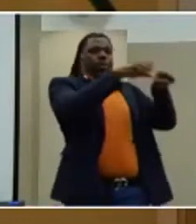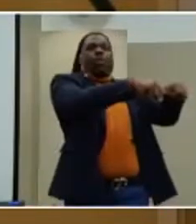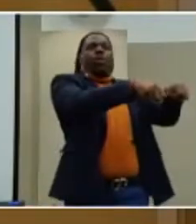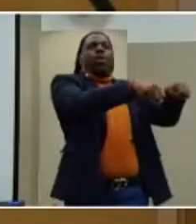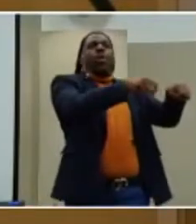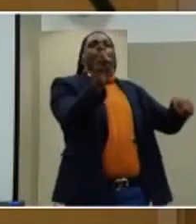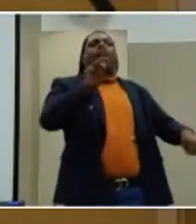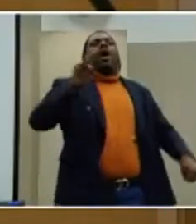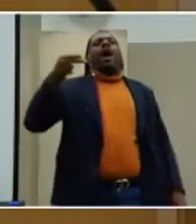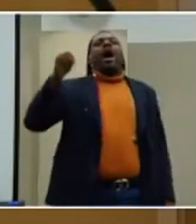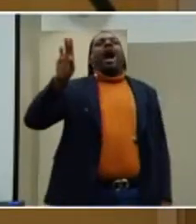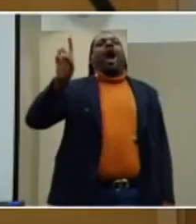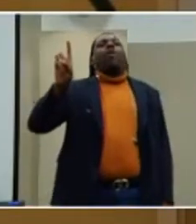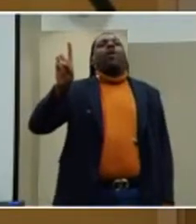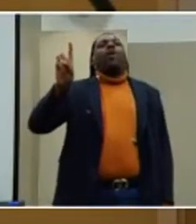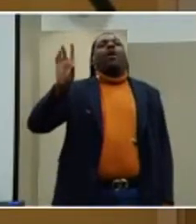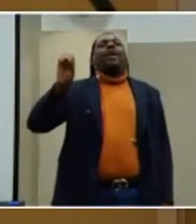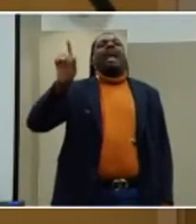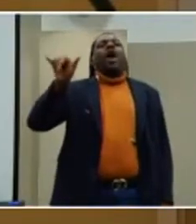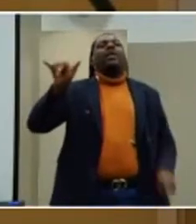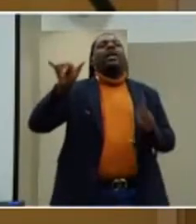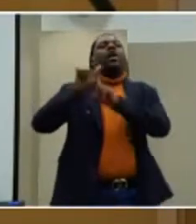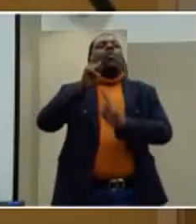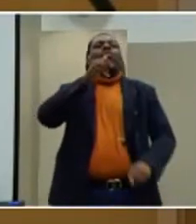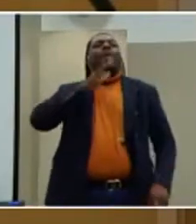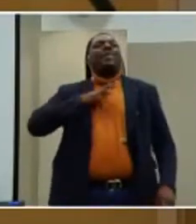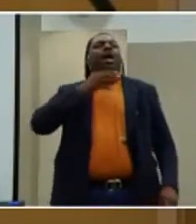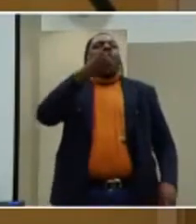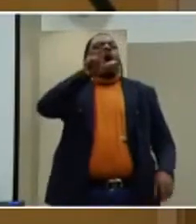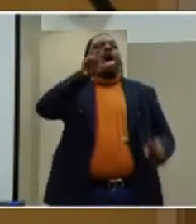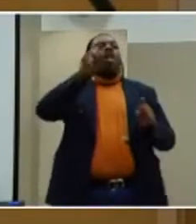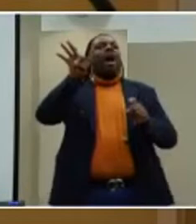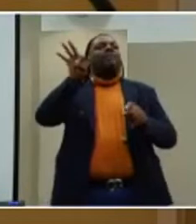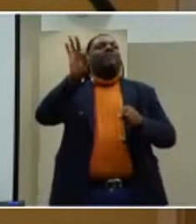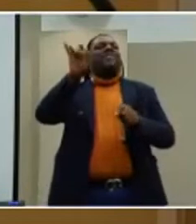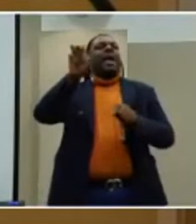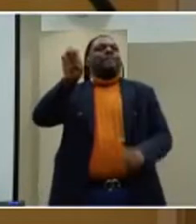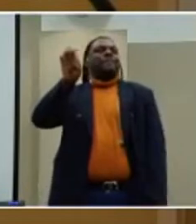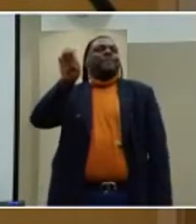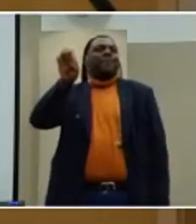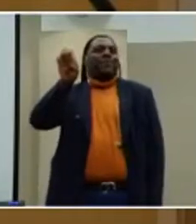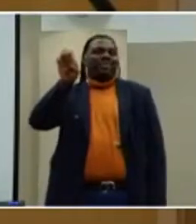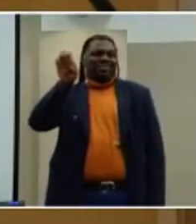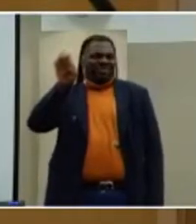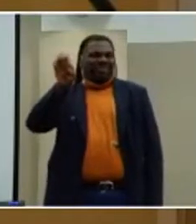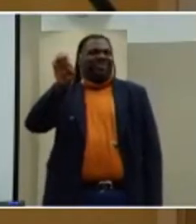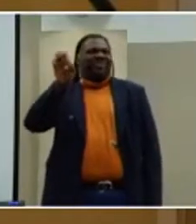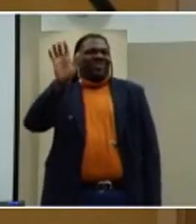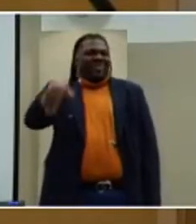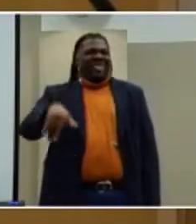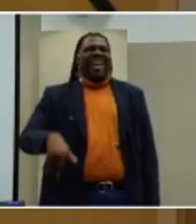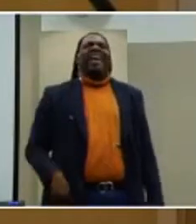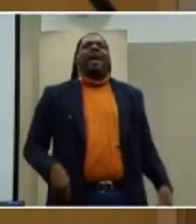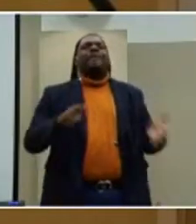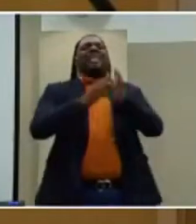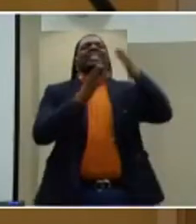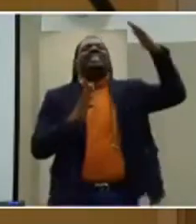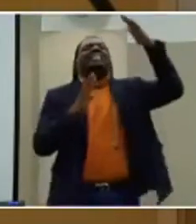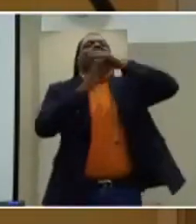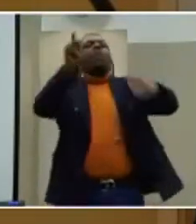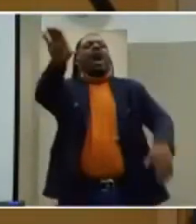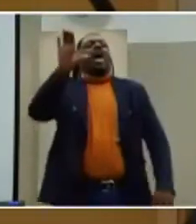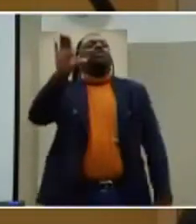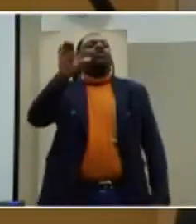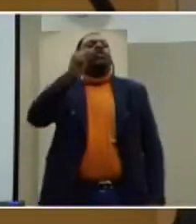Howard County's Women's Hall of Fame and the Daily Records Maryland Top 100